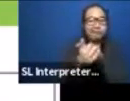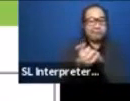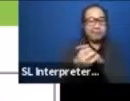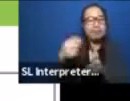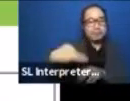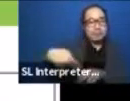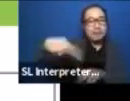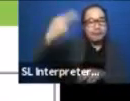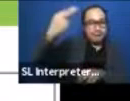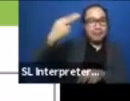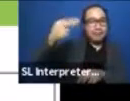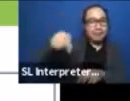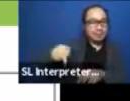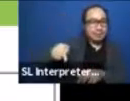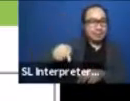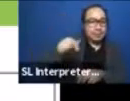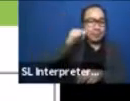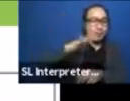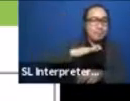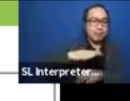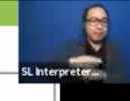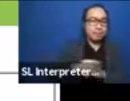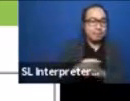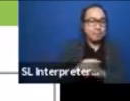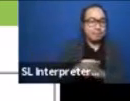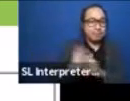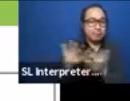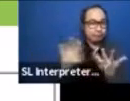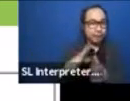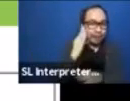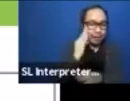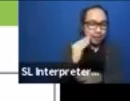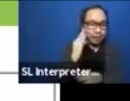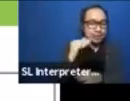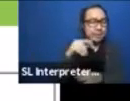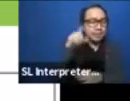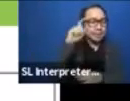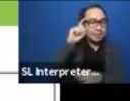proportionately high in women who experience sexual violence.